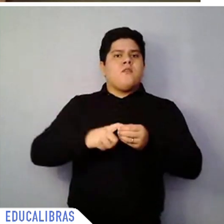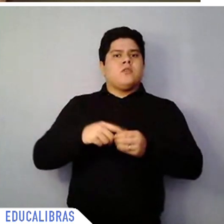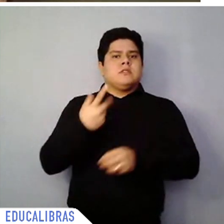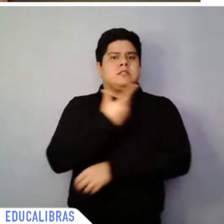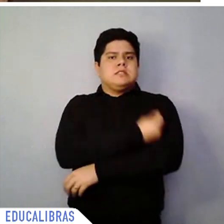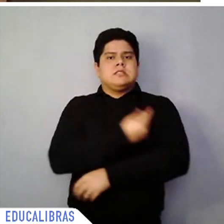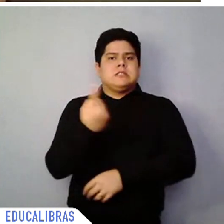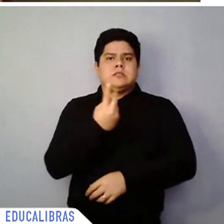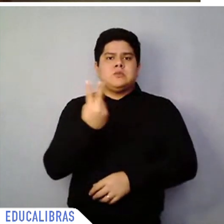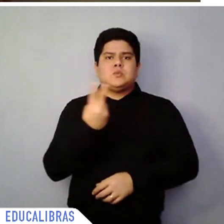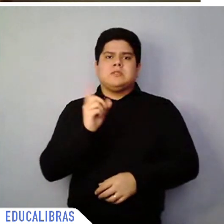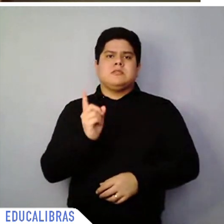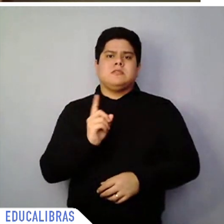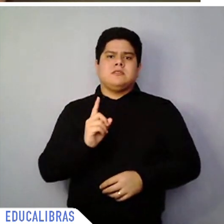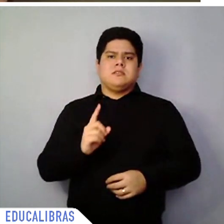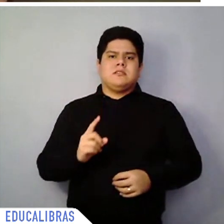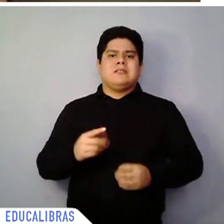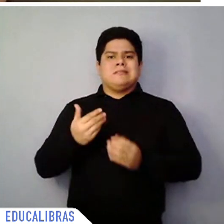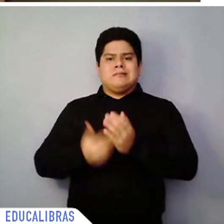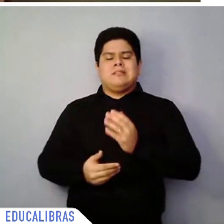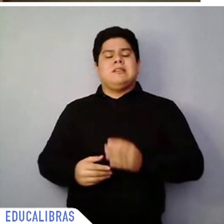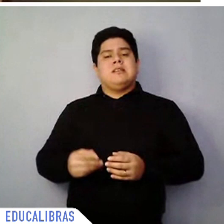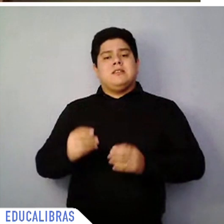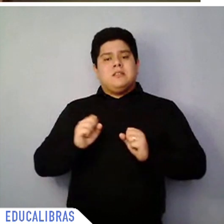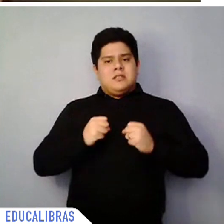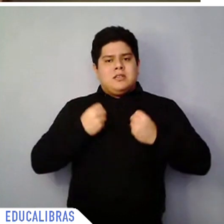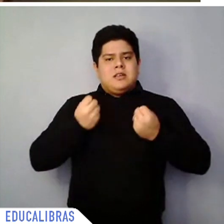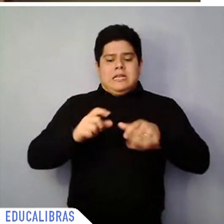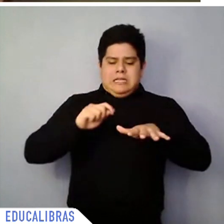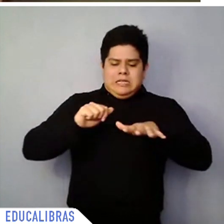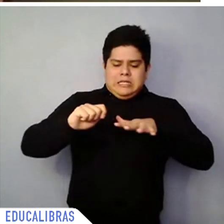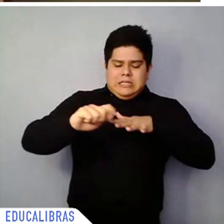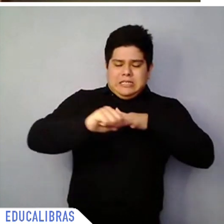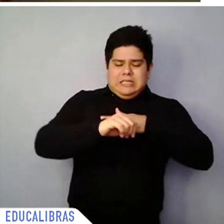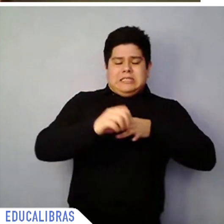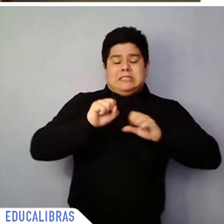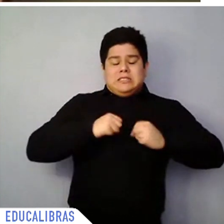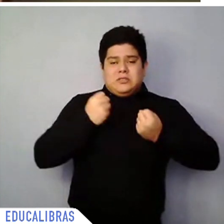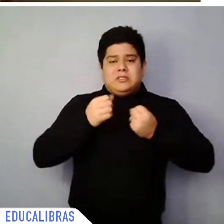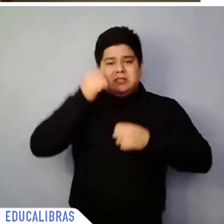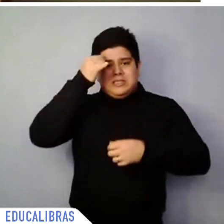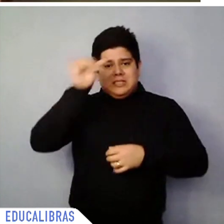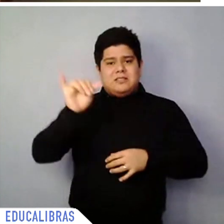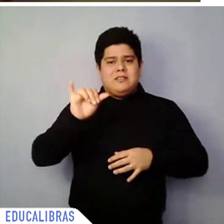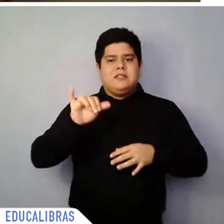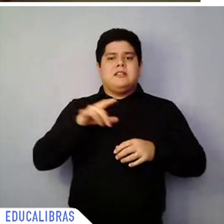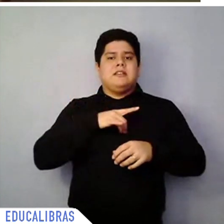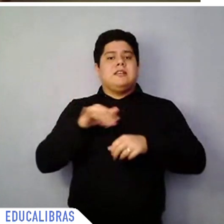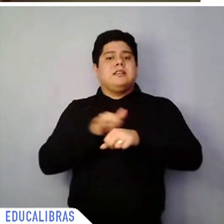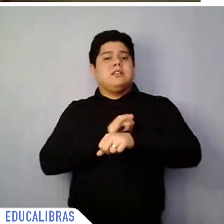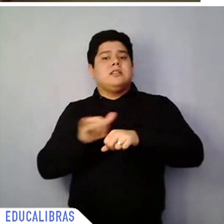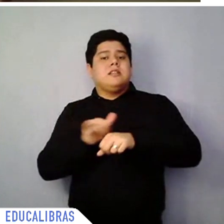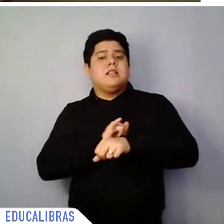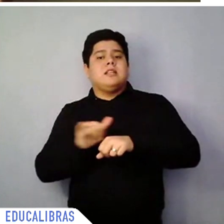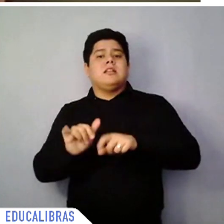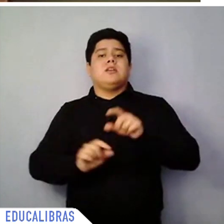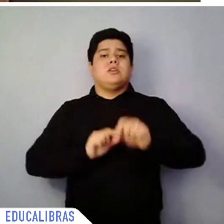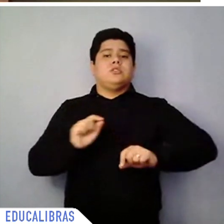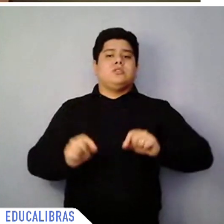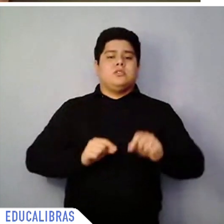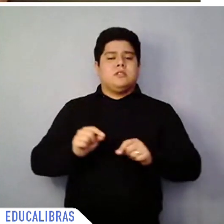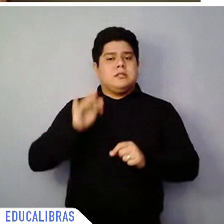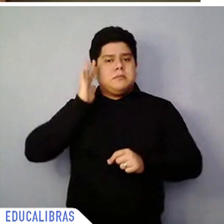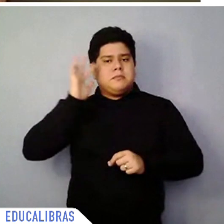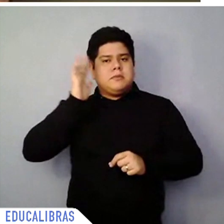the second dose, so an effort needs to do with the difficulty